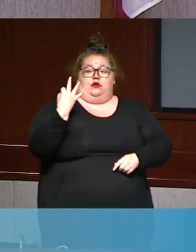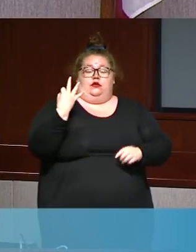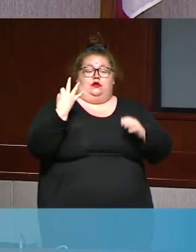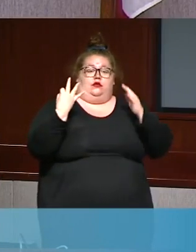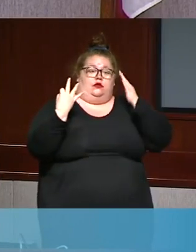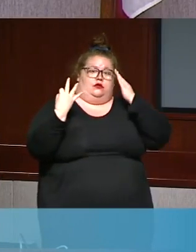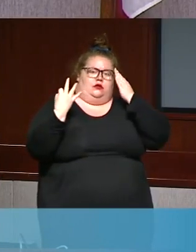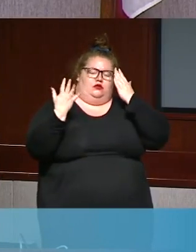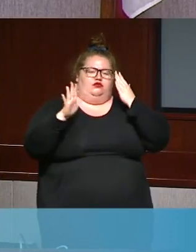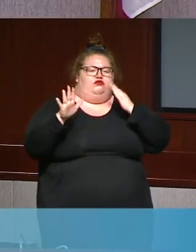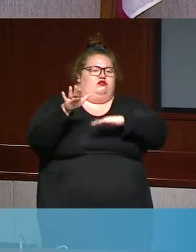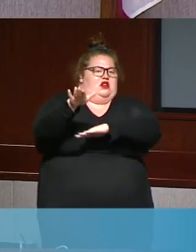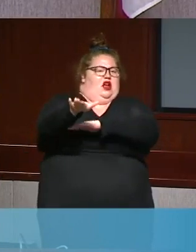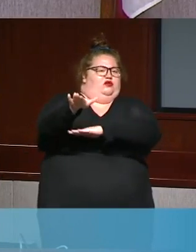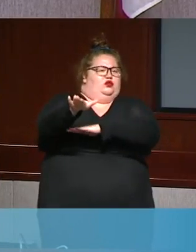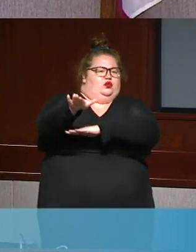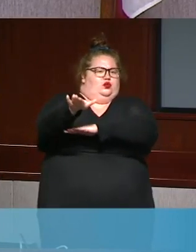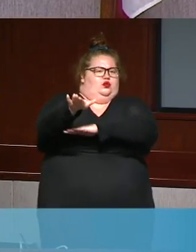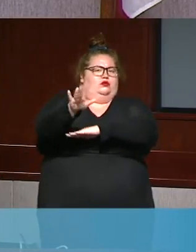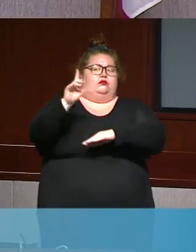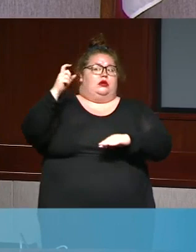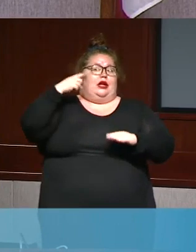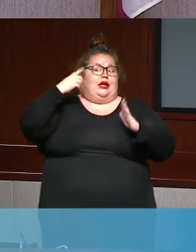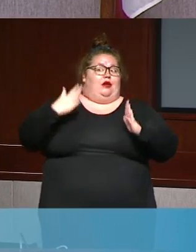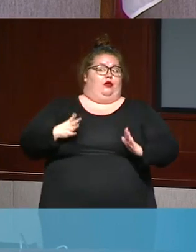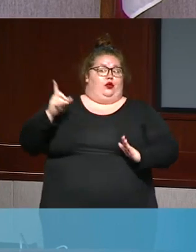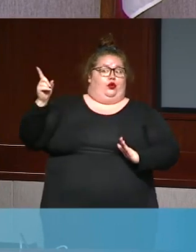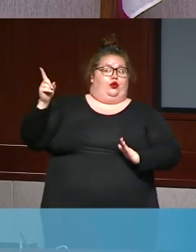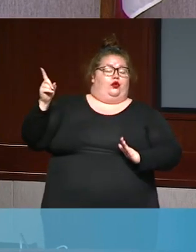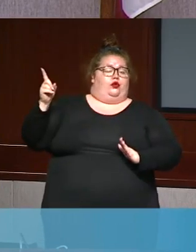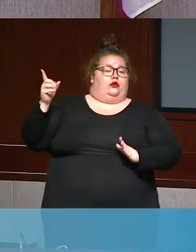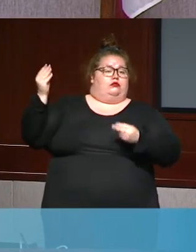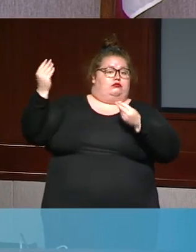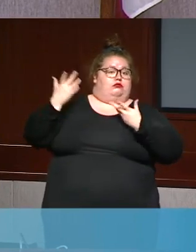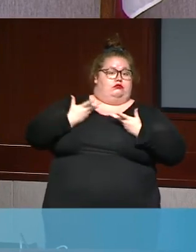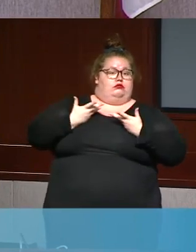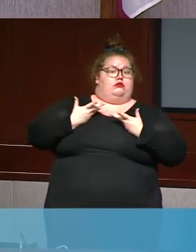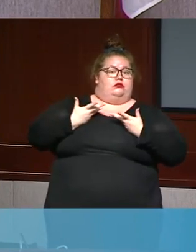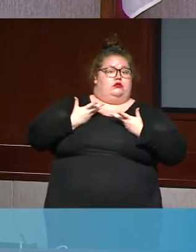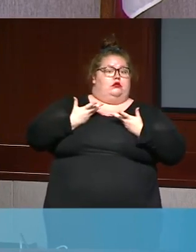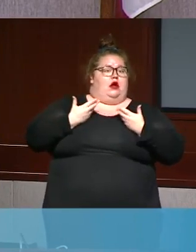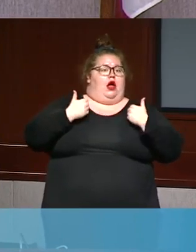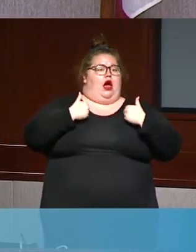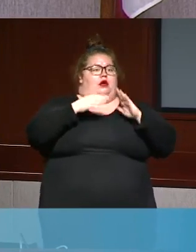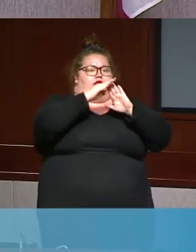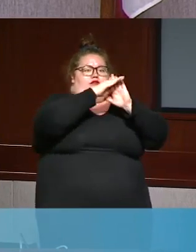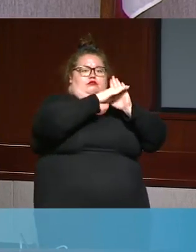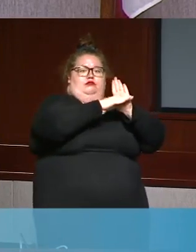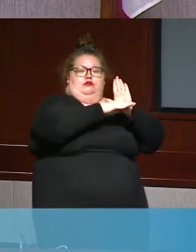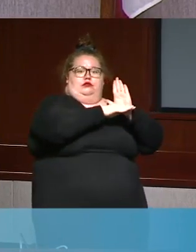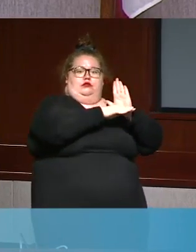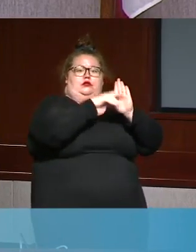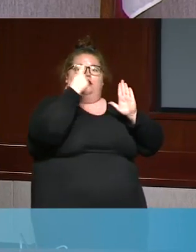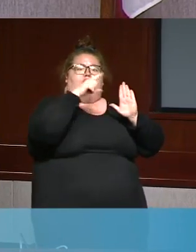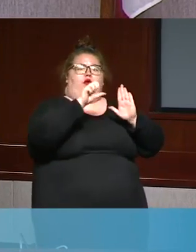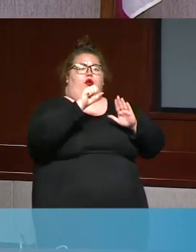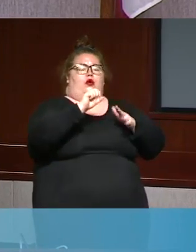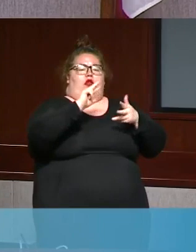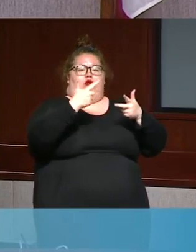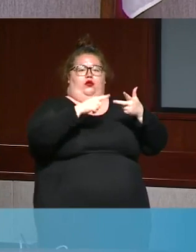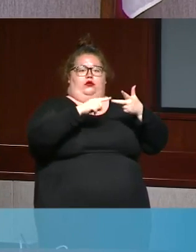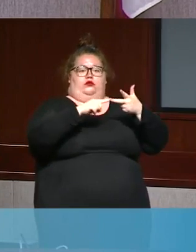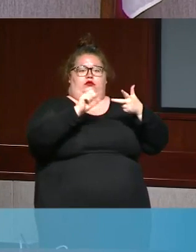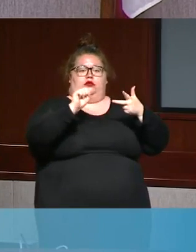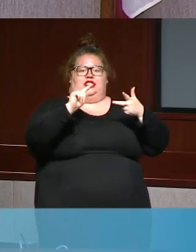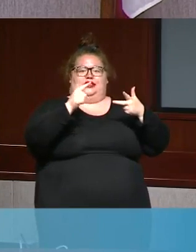in the afternoon, the governor issued guidance for many Stage 3 businesses in our community to